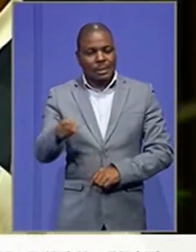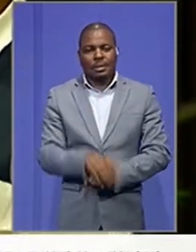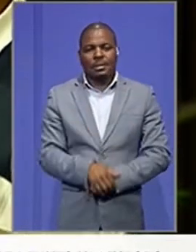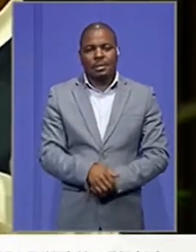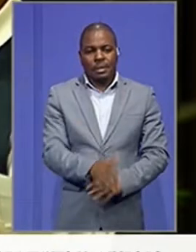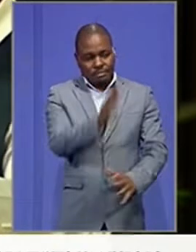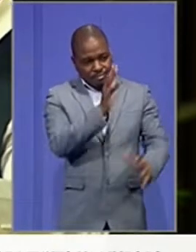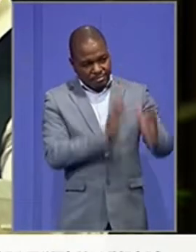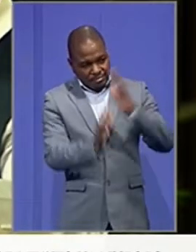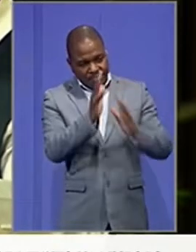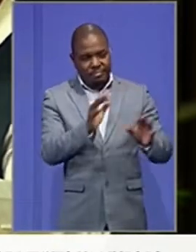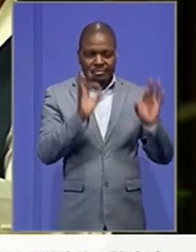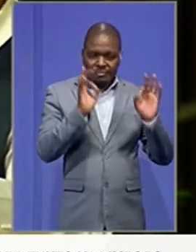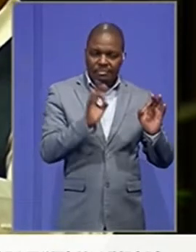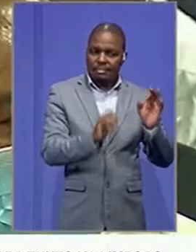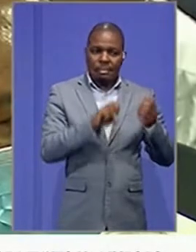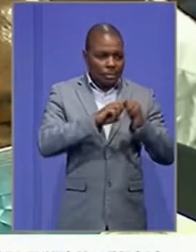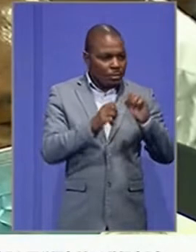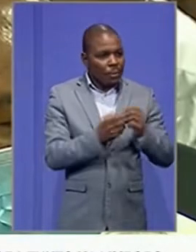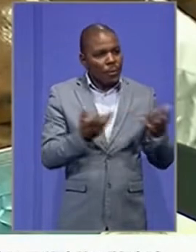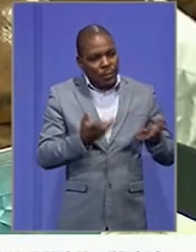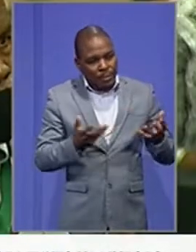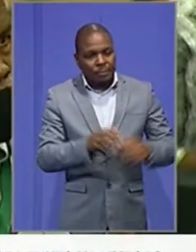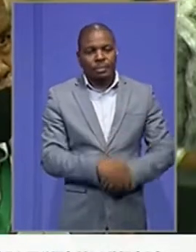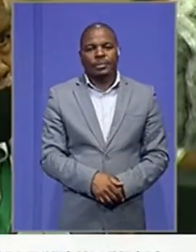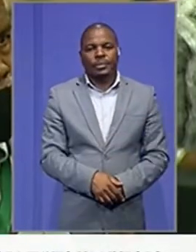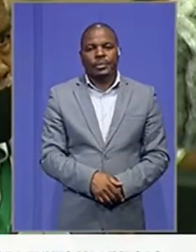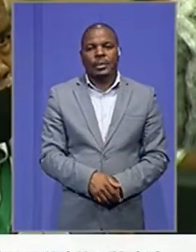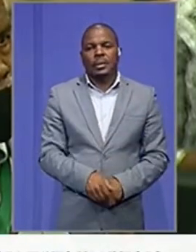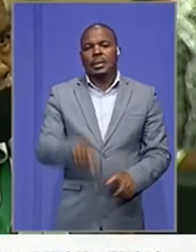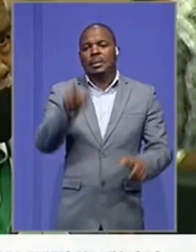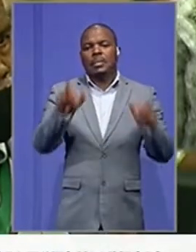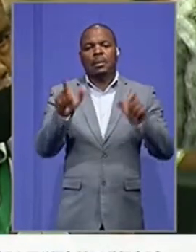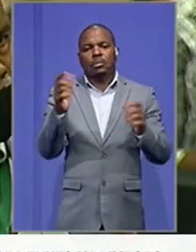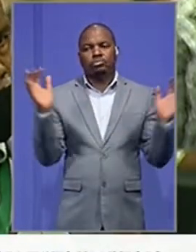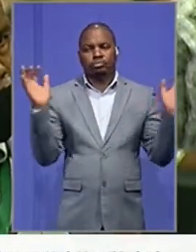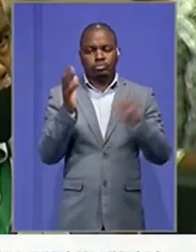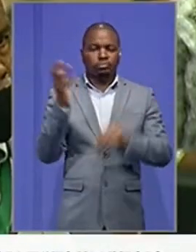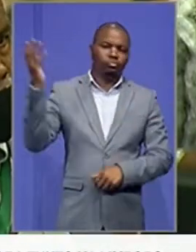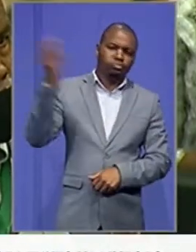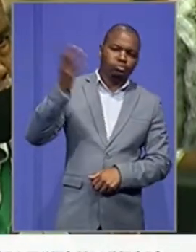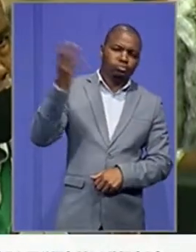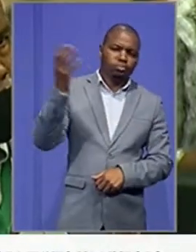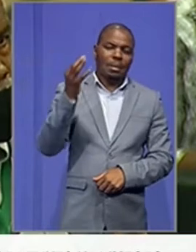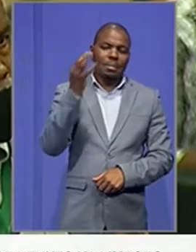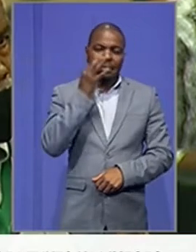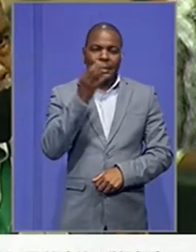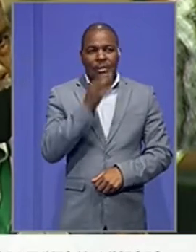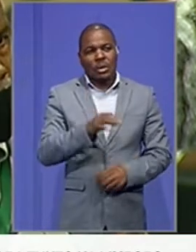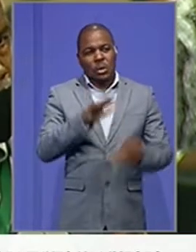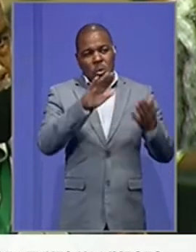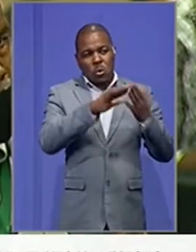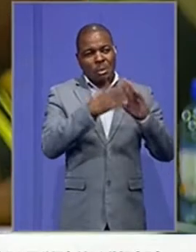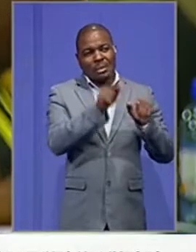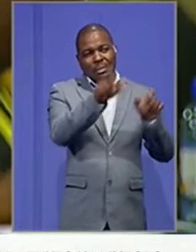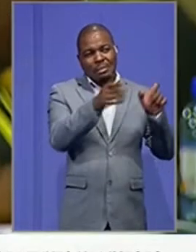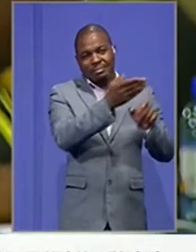see what happened and what is their improvement plan. Ge le di boledi kopanong ya lehono di sotše ka bogale maloko a setšhaba